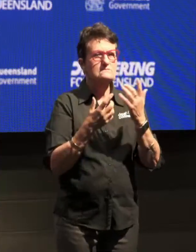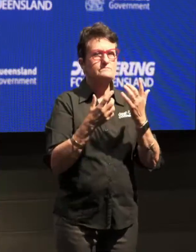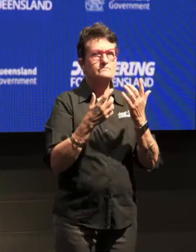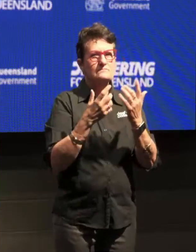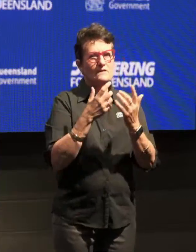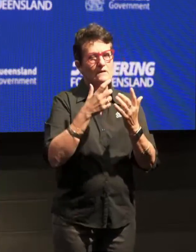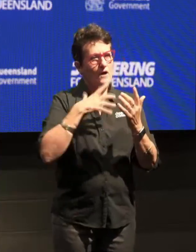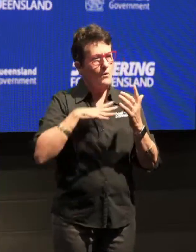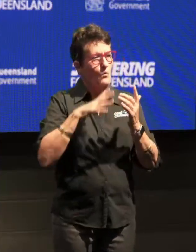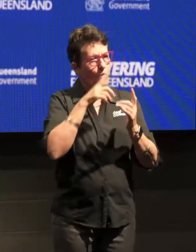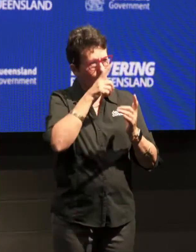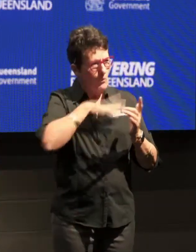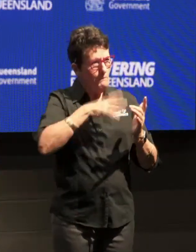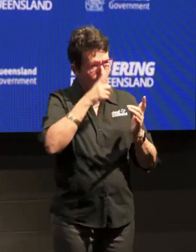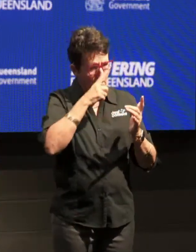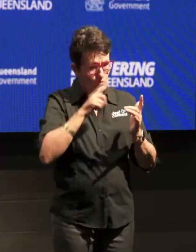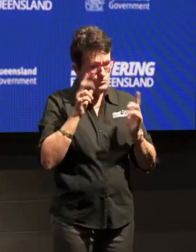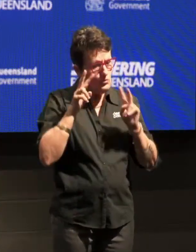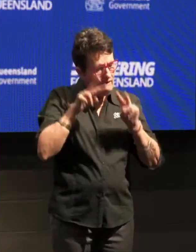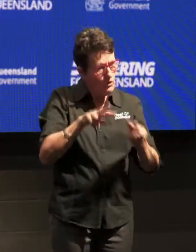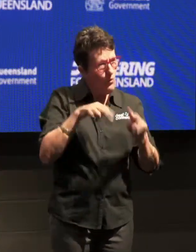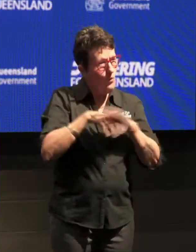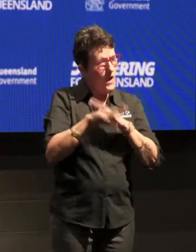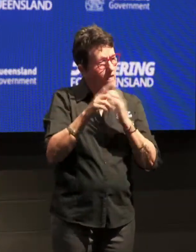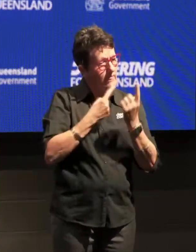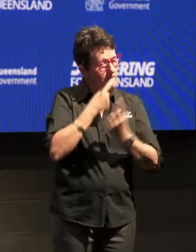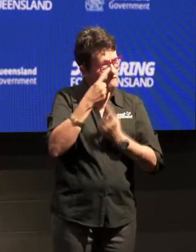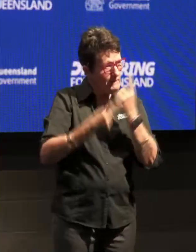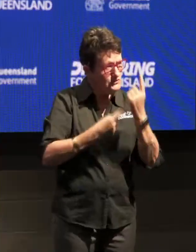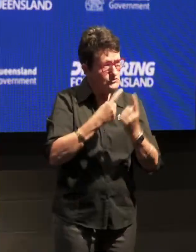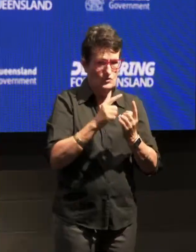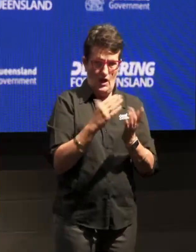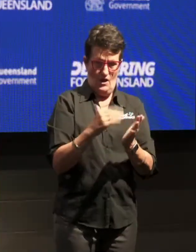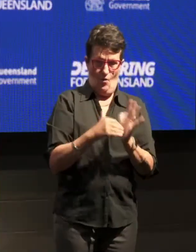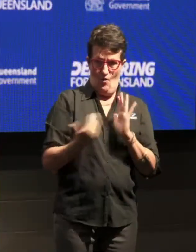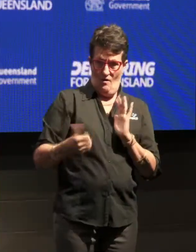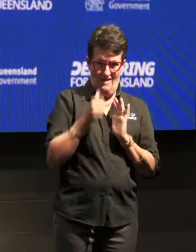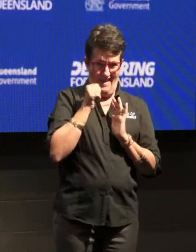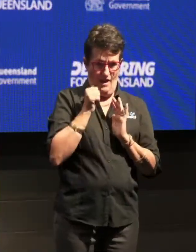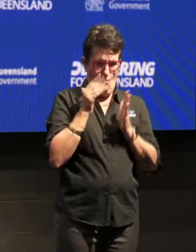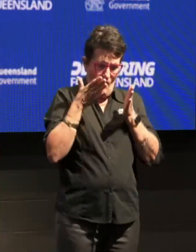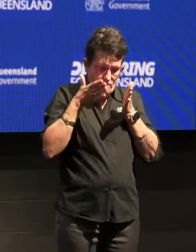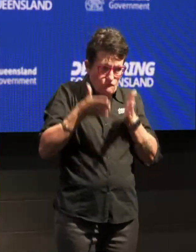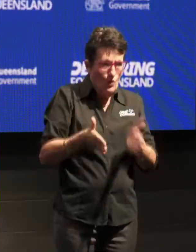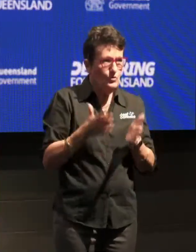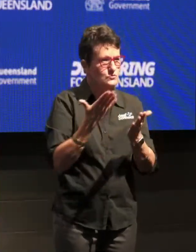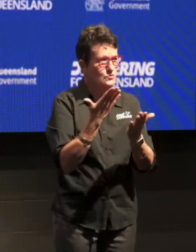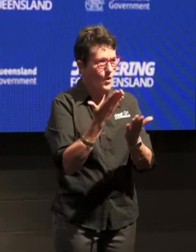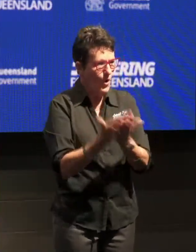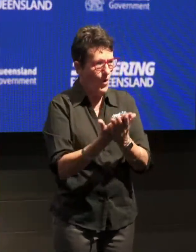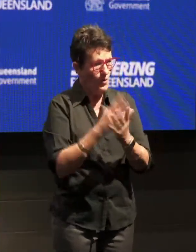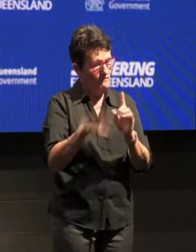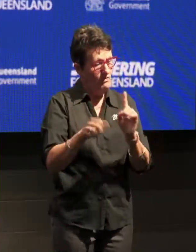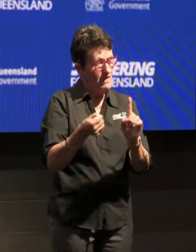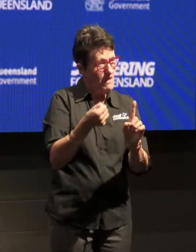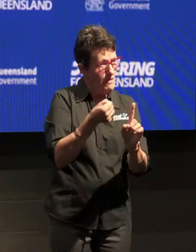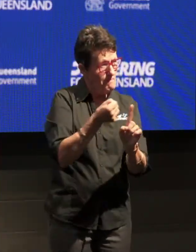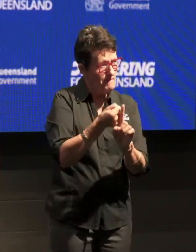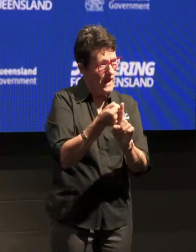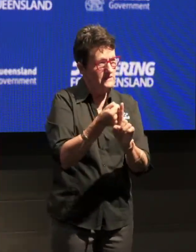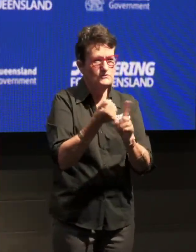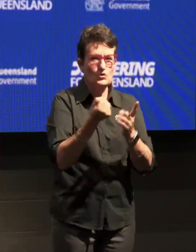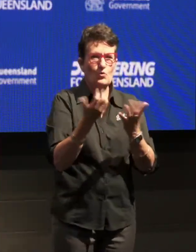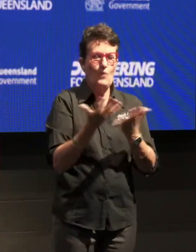urge people to have a look at that and familiarise yourself. I know right now we're focused on the potential impacts, particularly